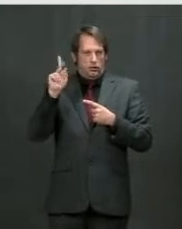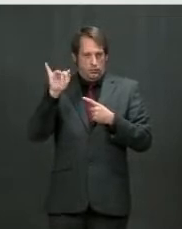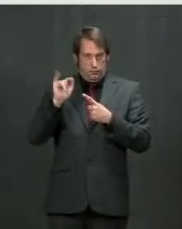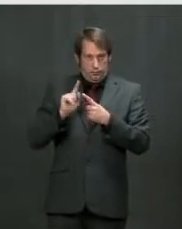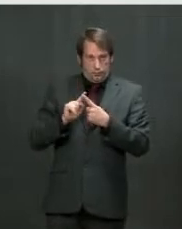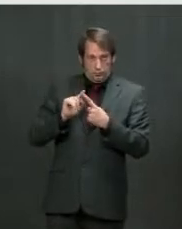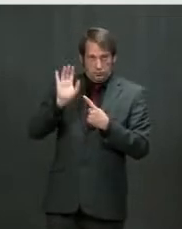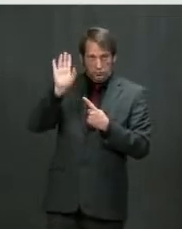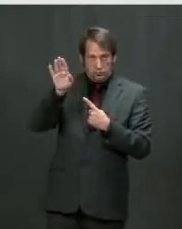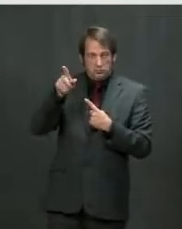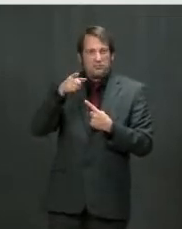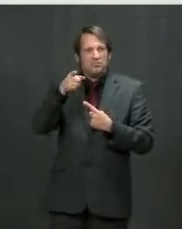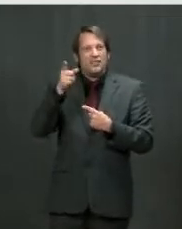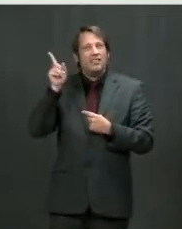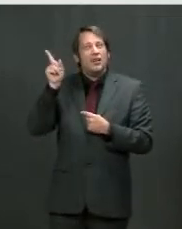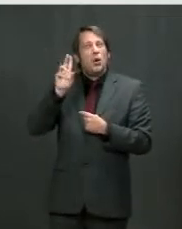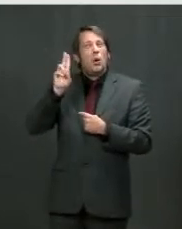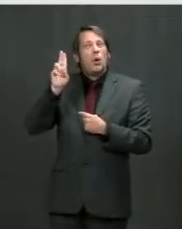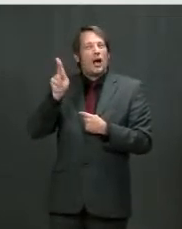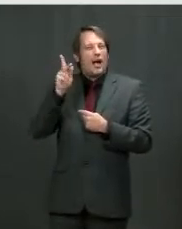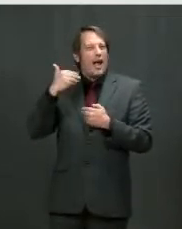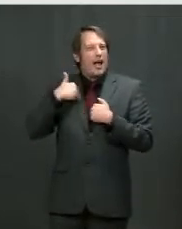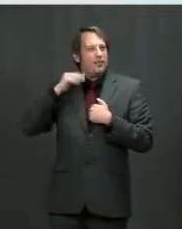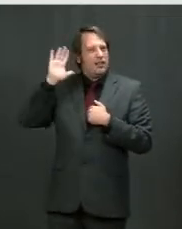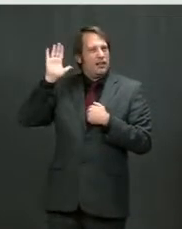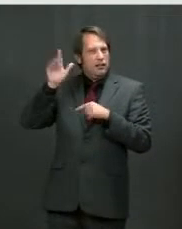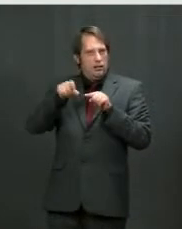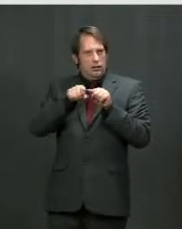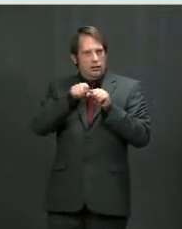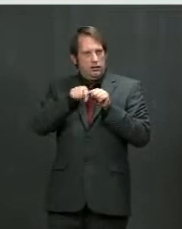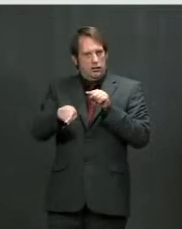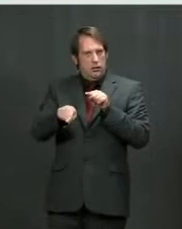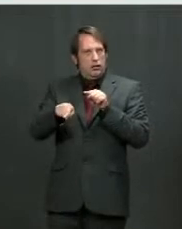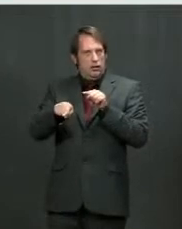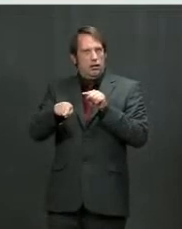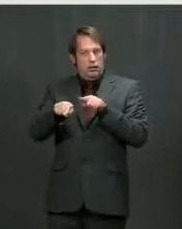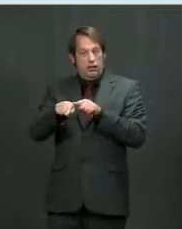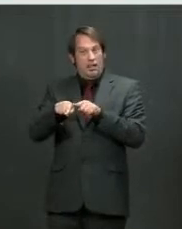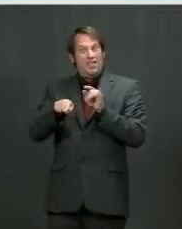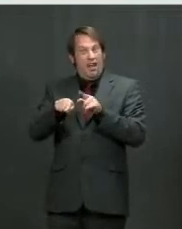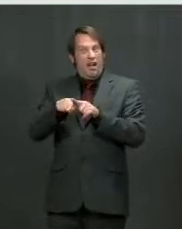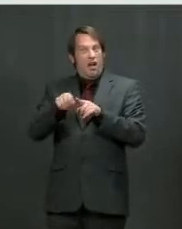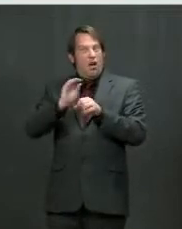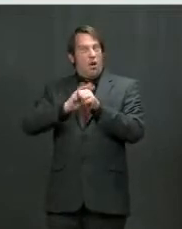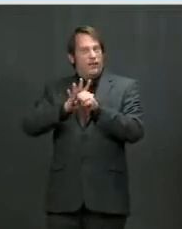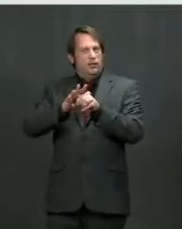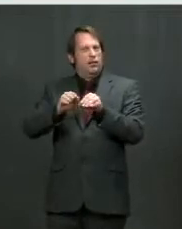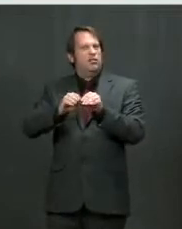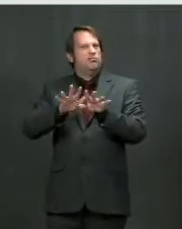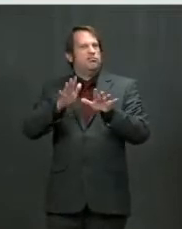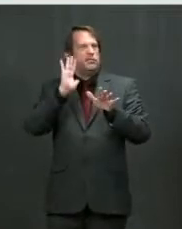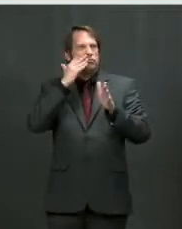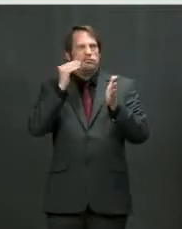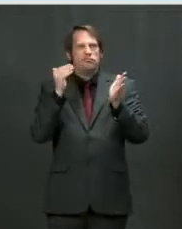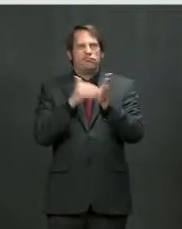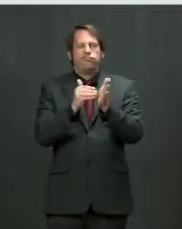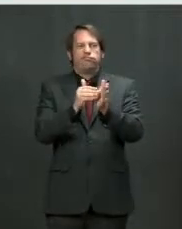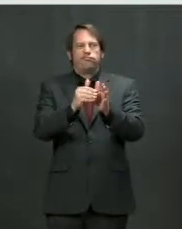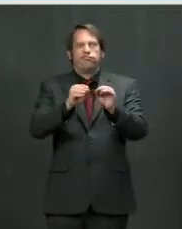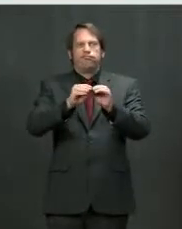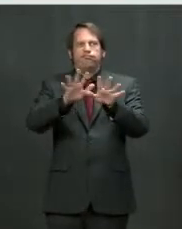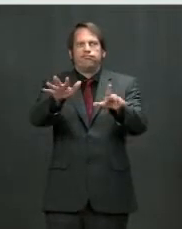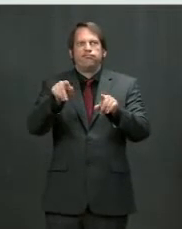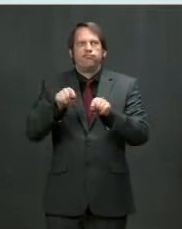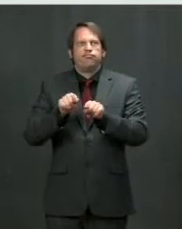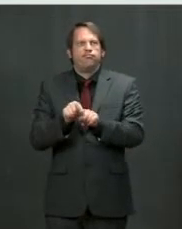now the most common lineage in the US. Do you mean it's the most common variant or it's the most common period,